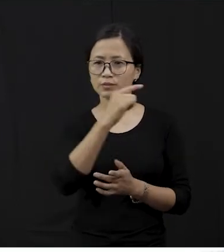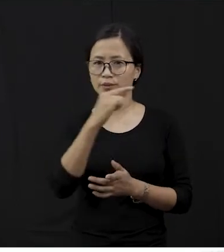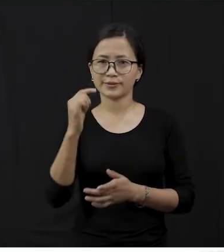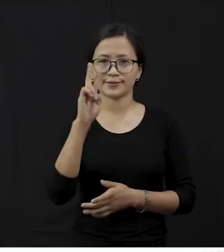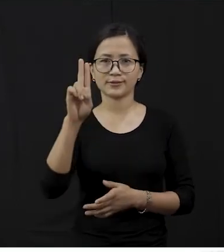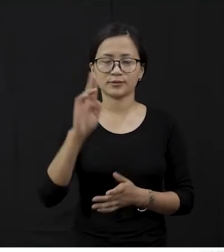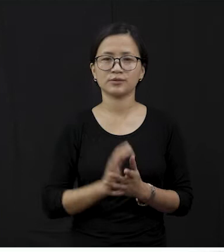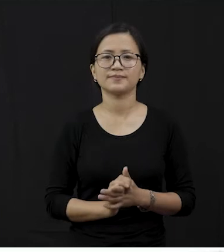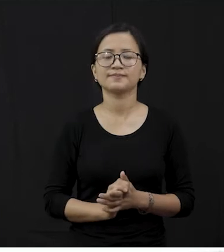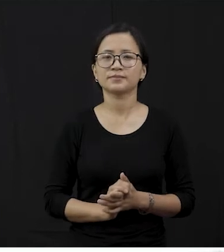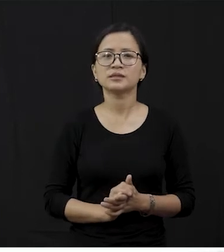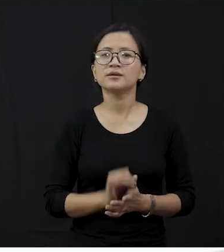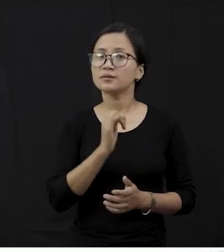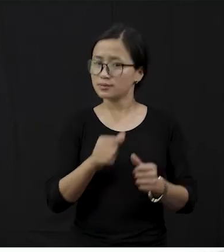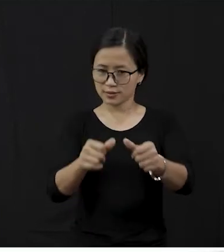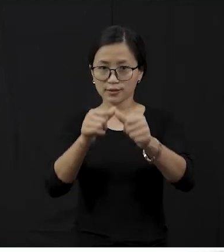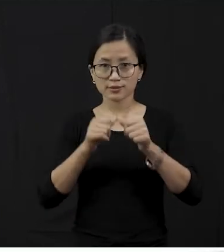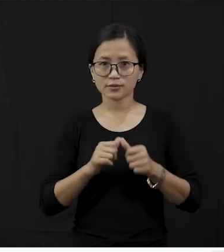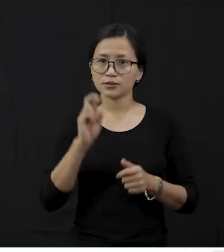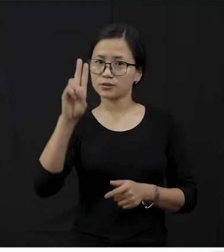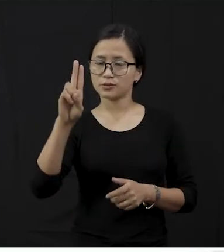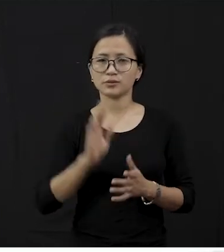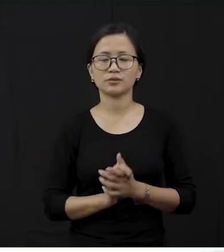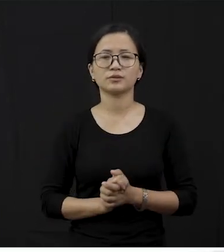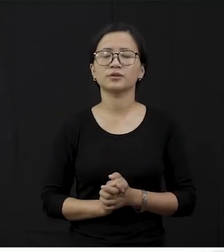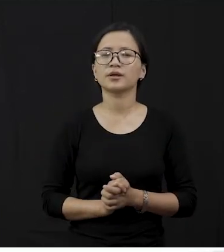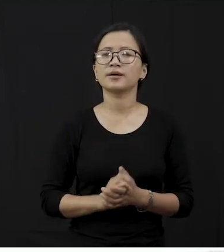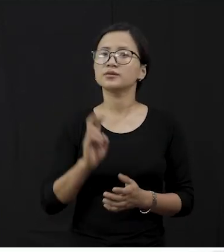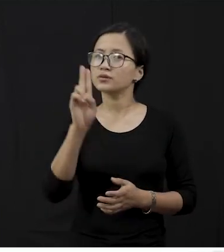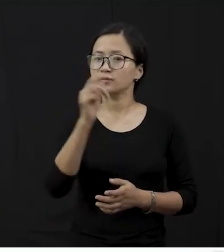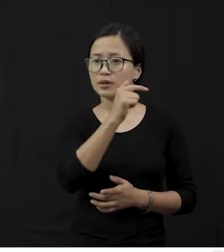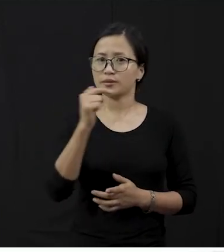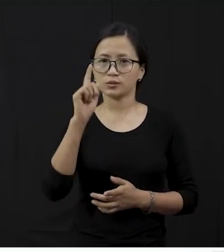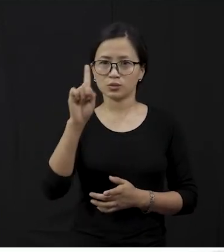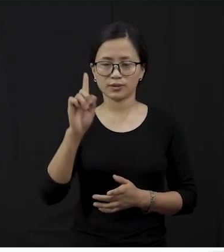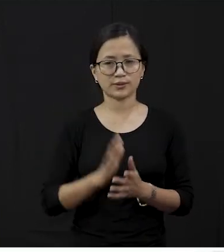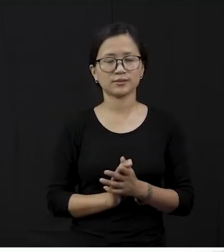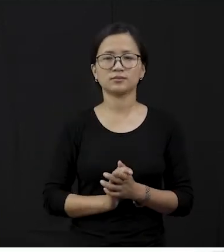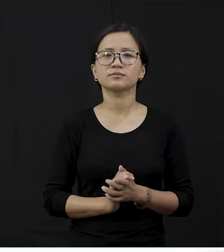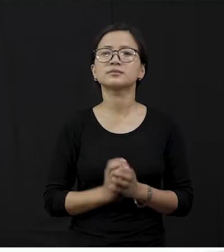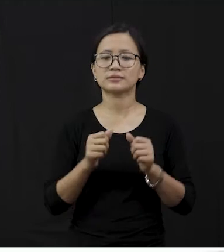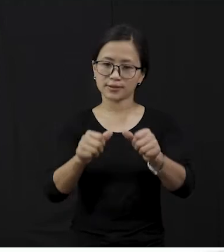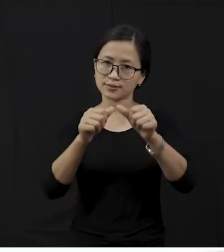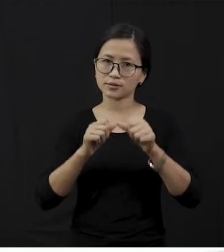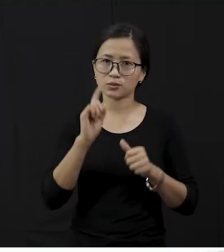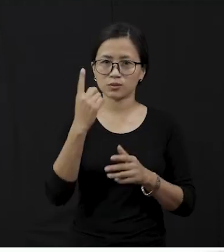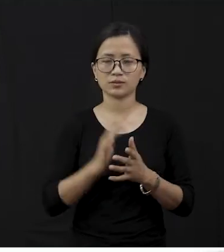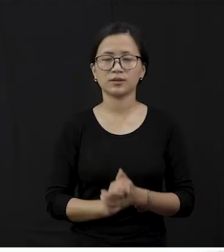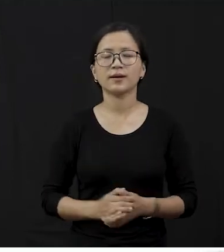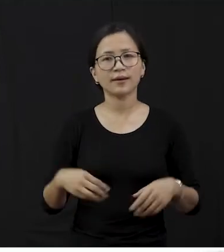is 2. Yes. Then, 2 minus 1 is 1. Then, the answer